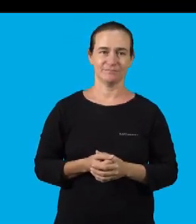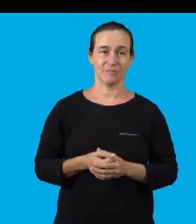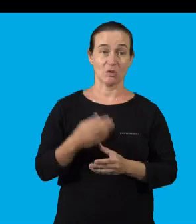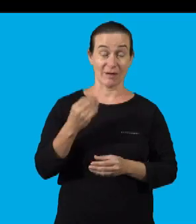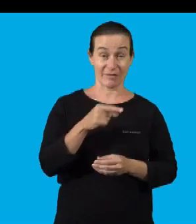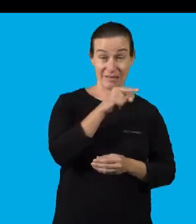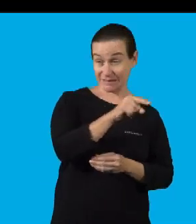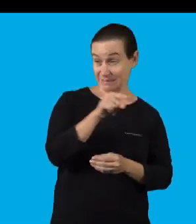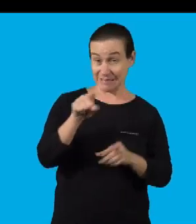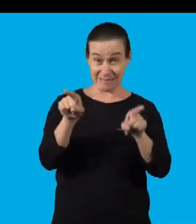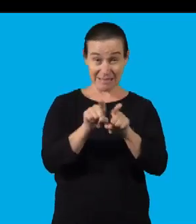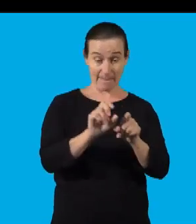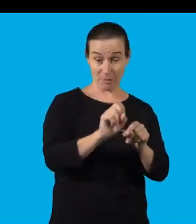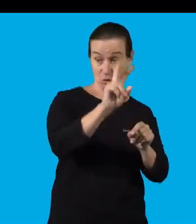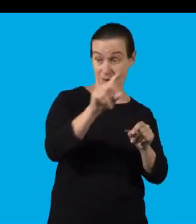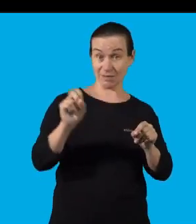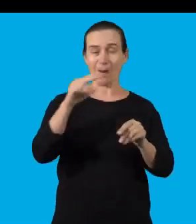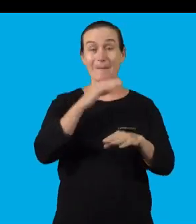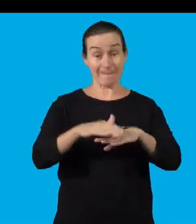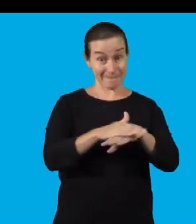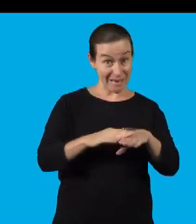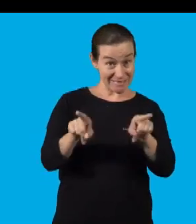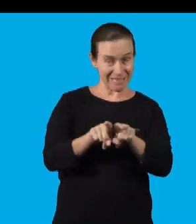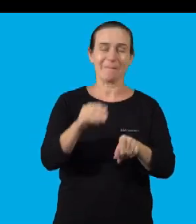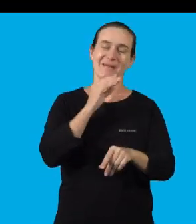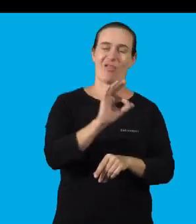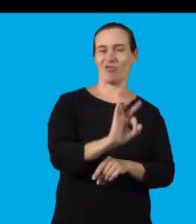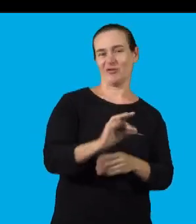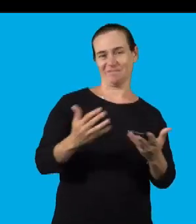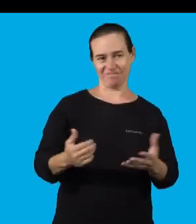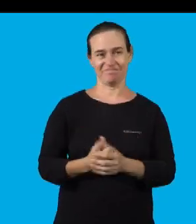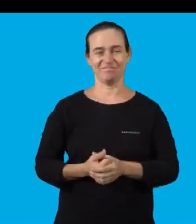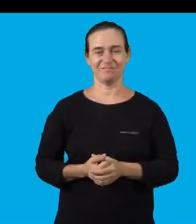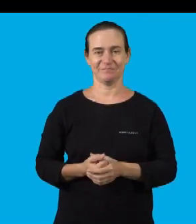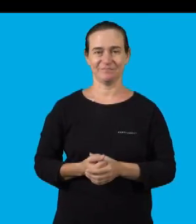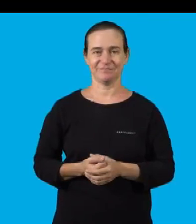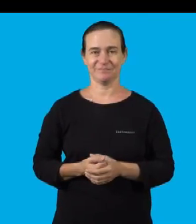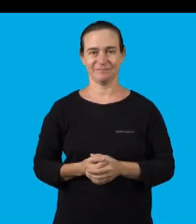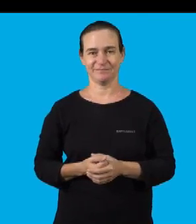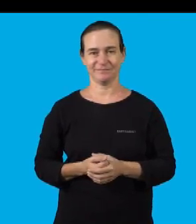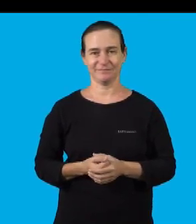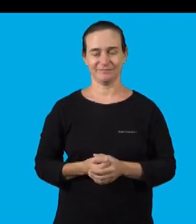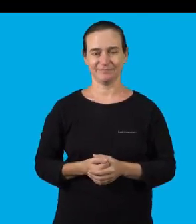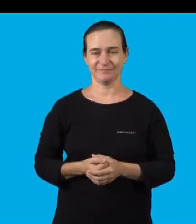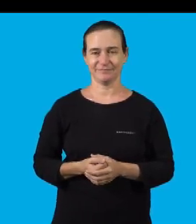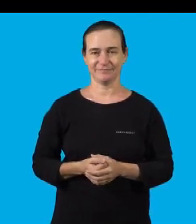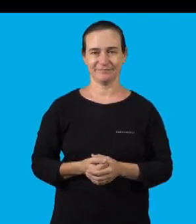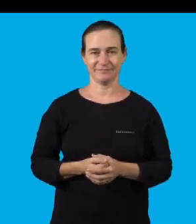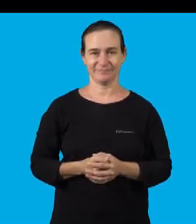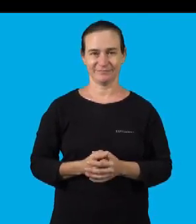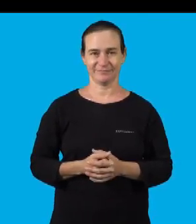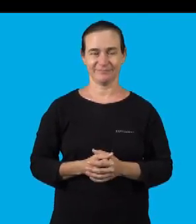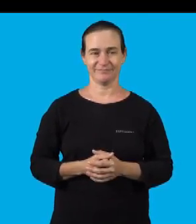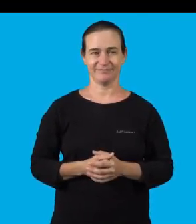other. So because they have the same exponent, it means that the bases are equal as well. So therefore, that means that our